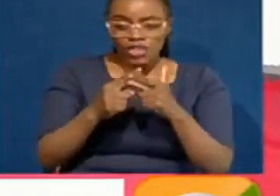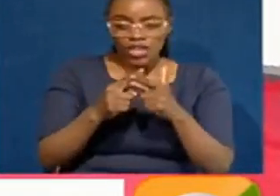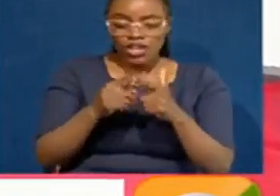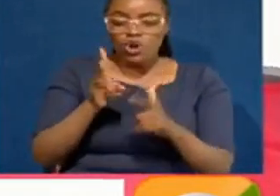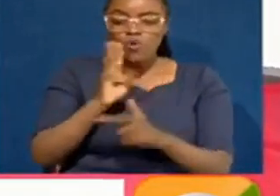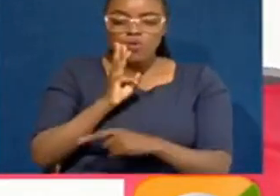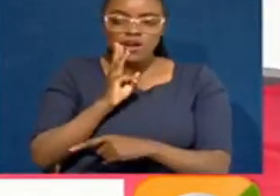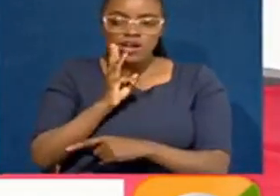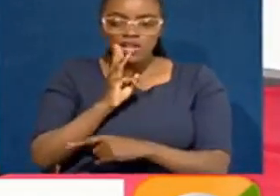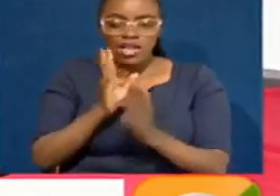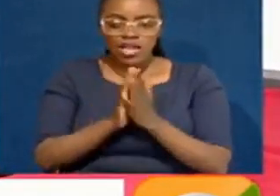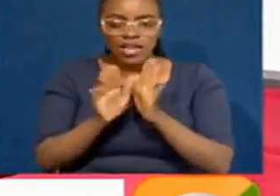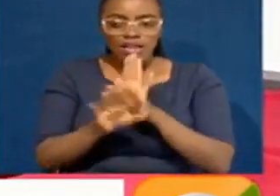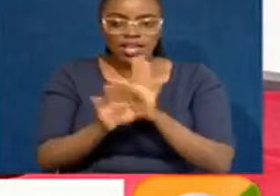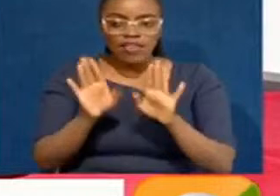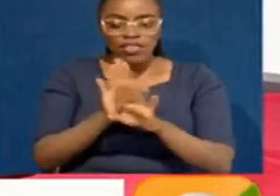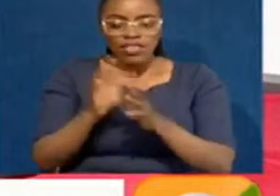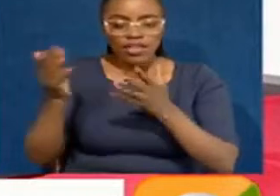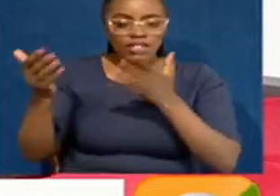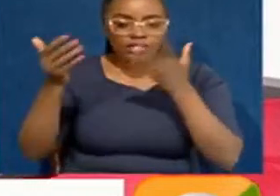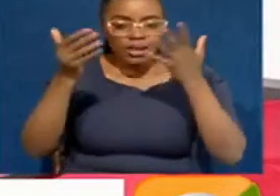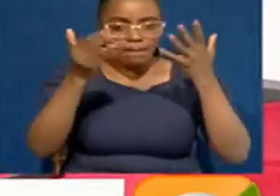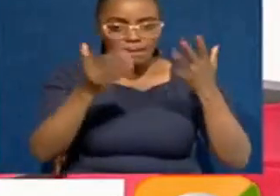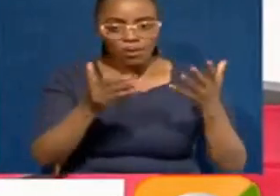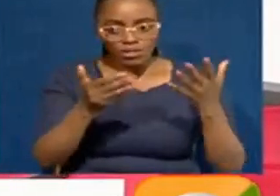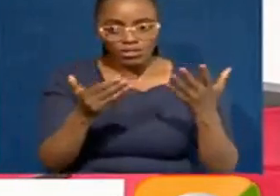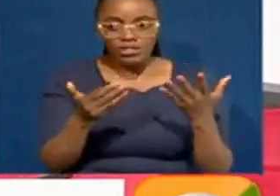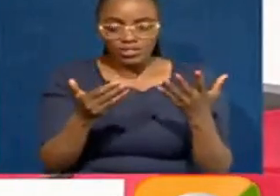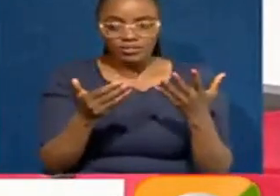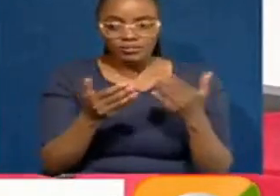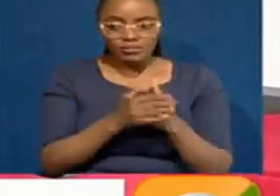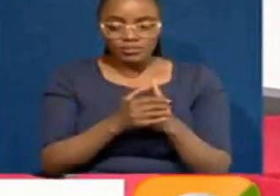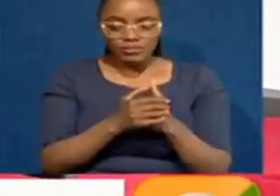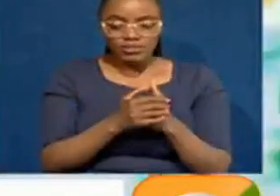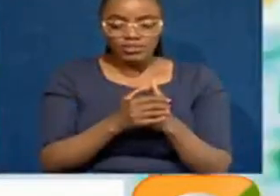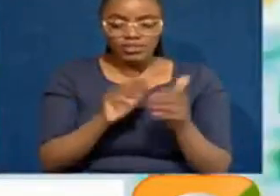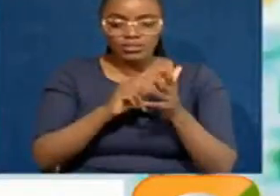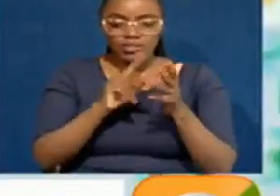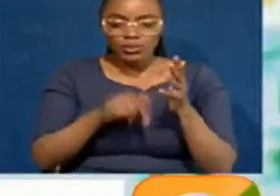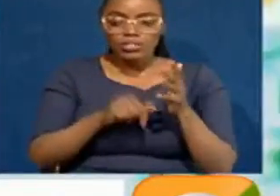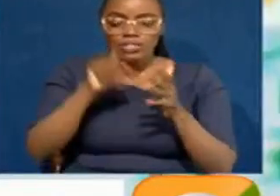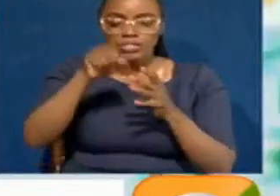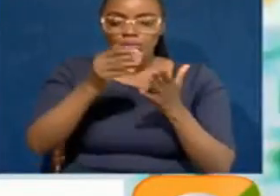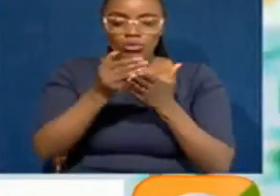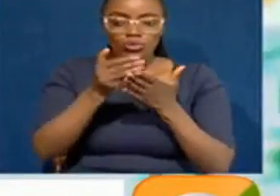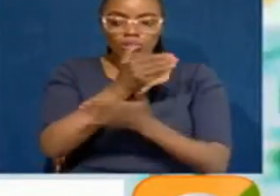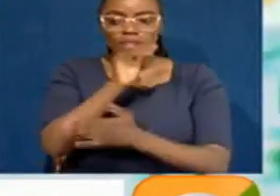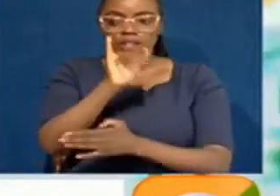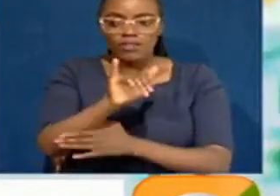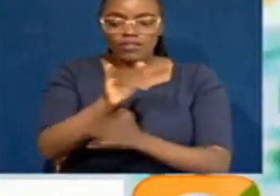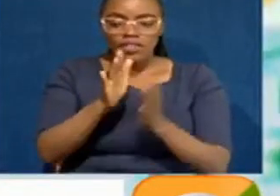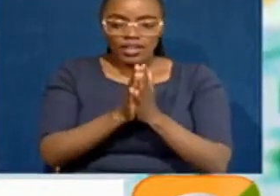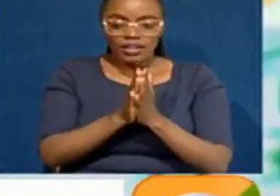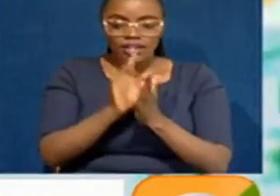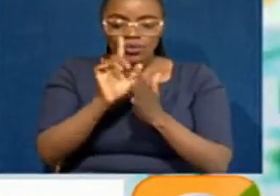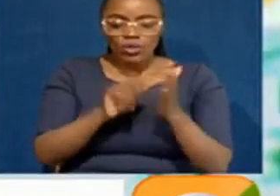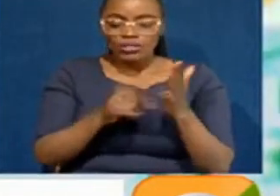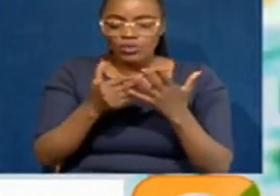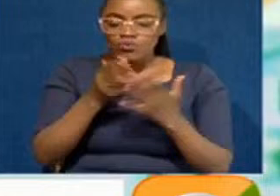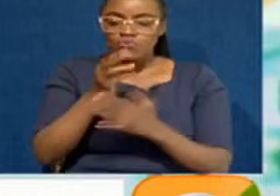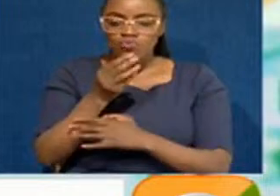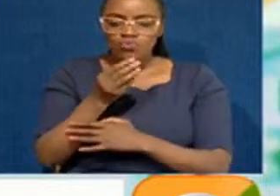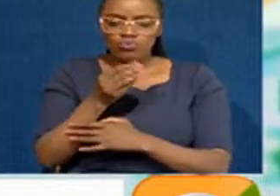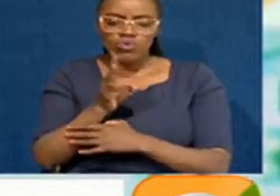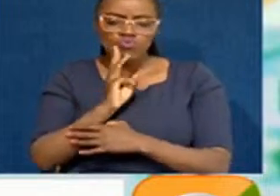and pasture availability becomes mm-hmm. an issue of contention now. Yeah. So communities usually move yeah. In search of water and pasture. Mm. That